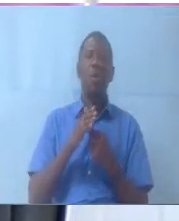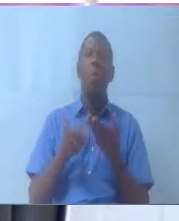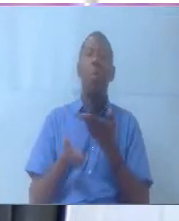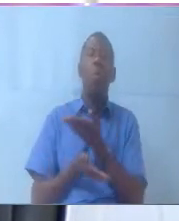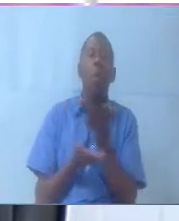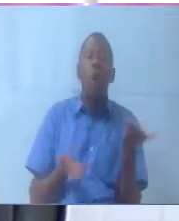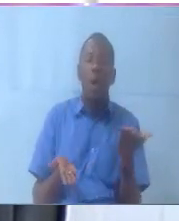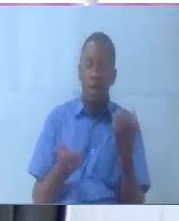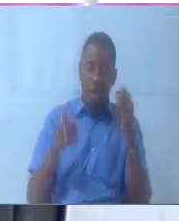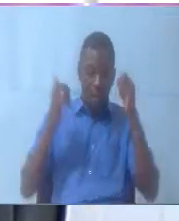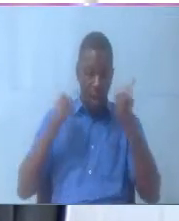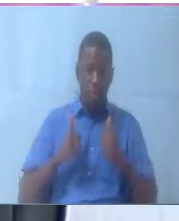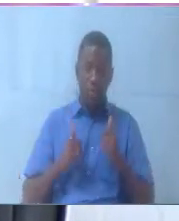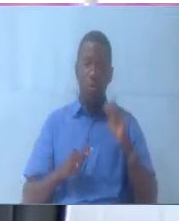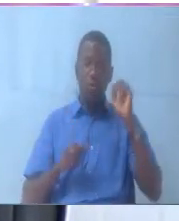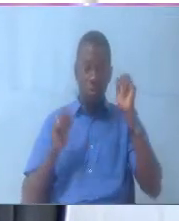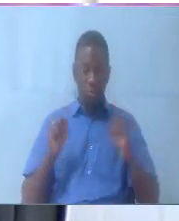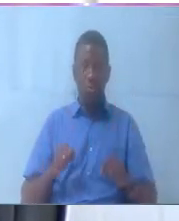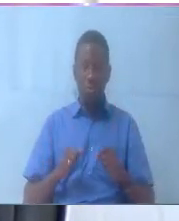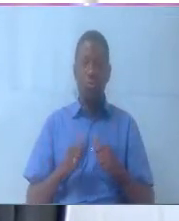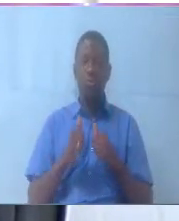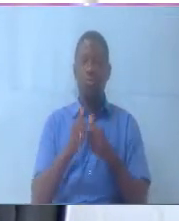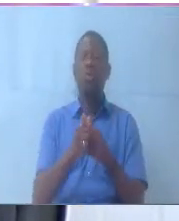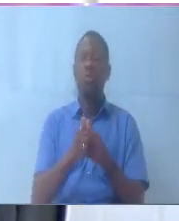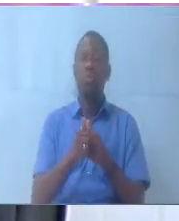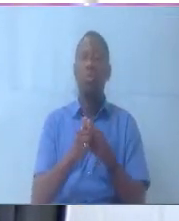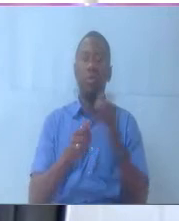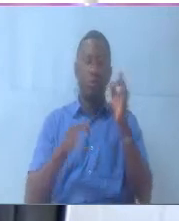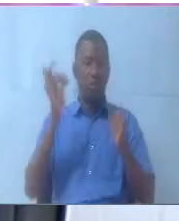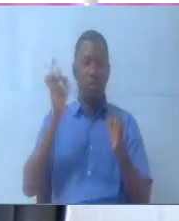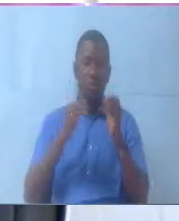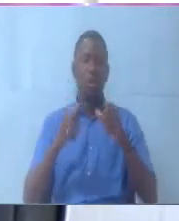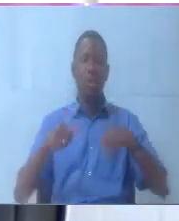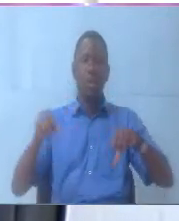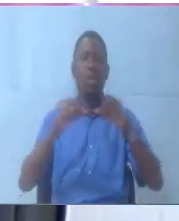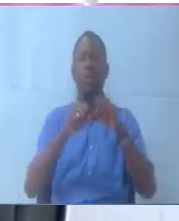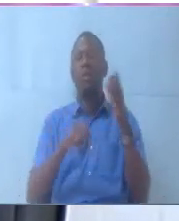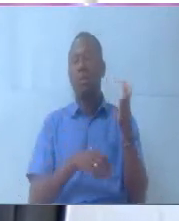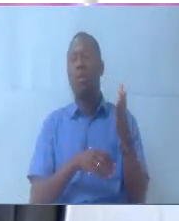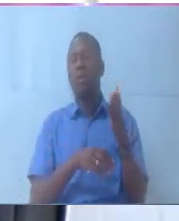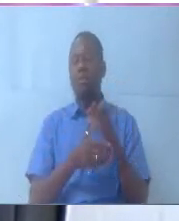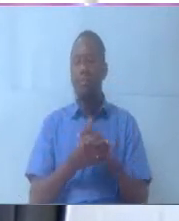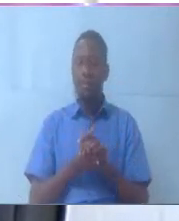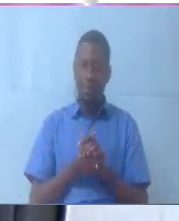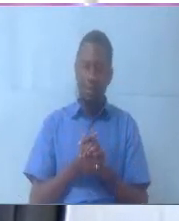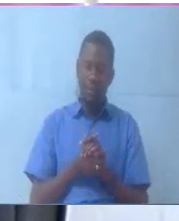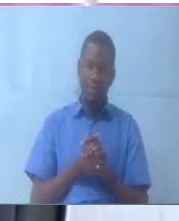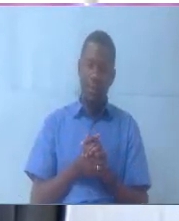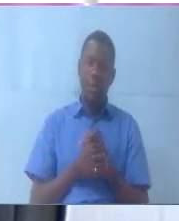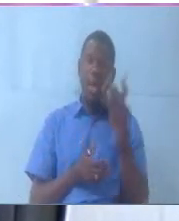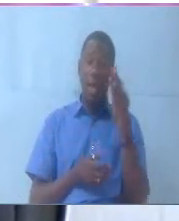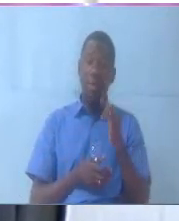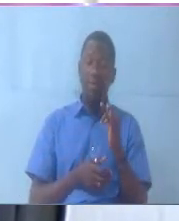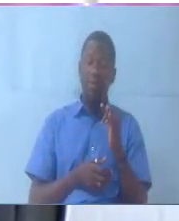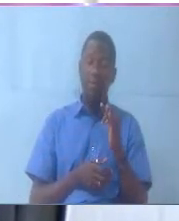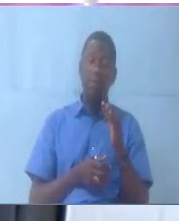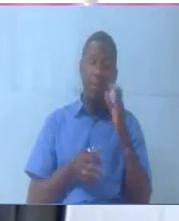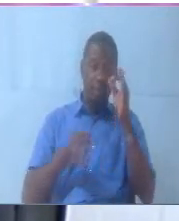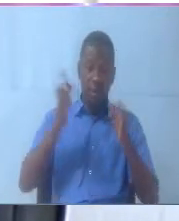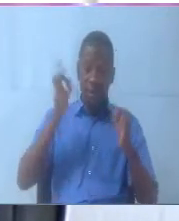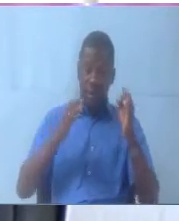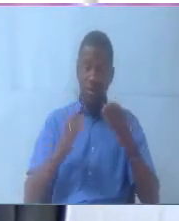nyama anyanta kela woleto If a court lacks jurisdiction nin kiti bunda man sembe soto kito mento in a